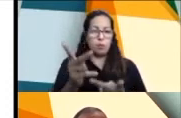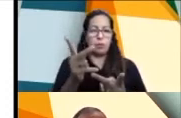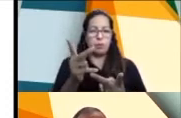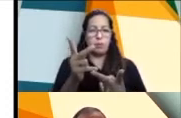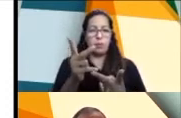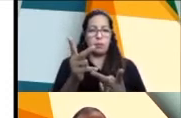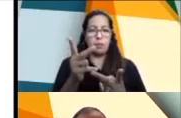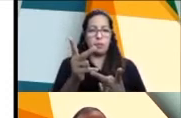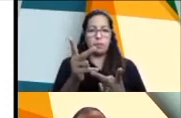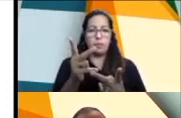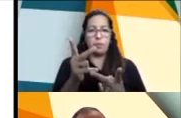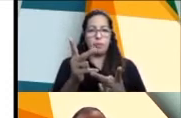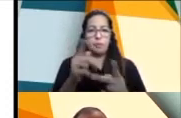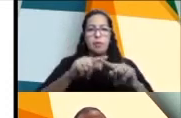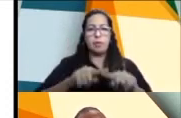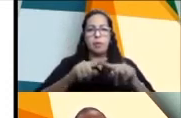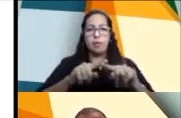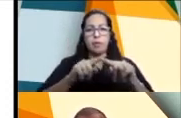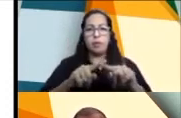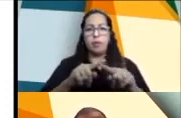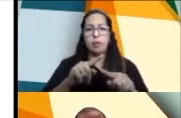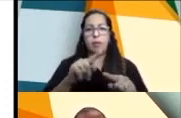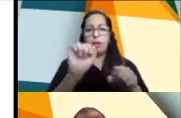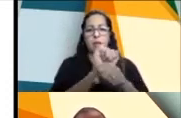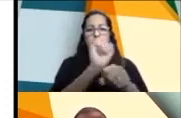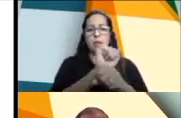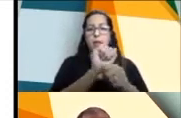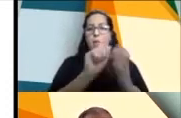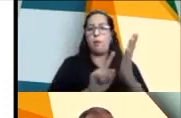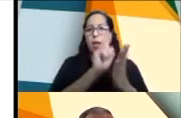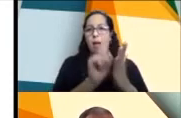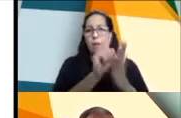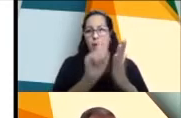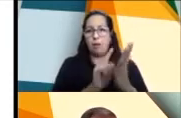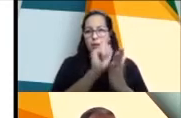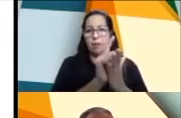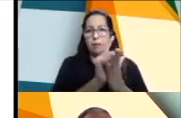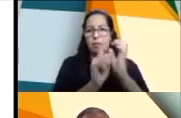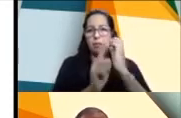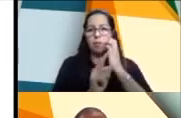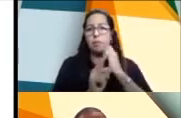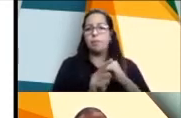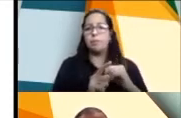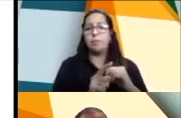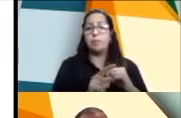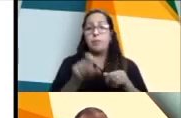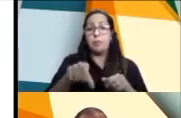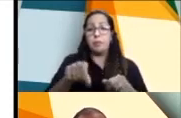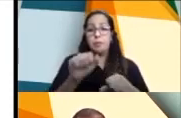the determination of the labor rate. You have to complete a work approach document where you need to